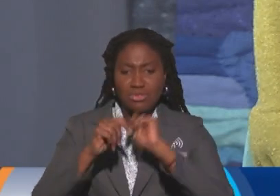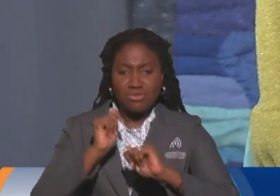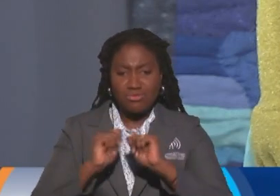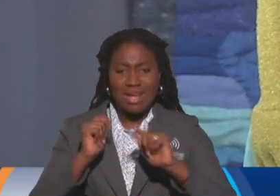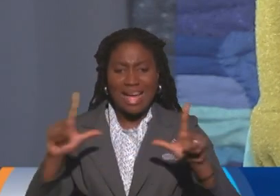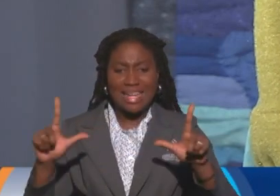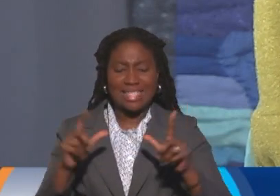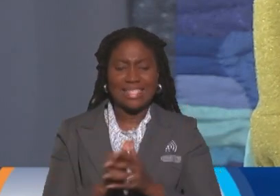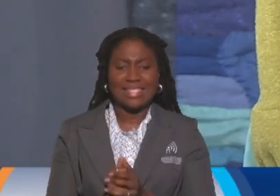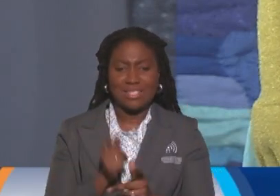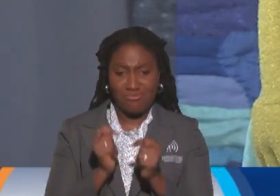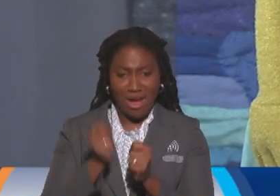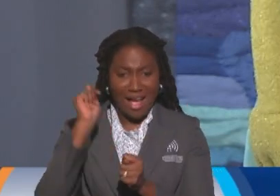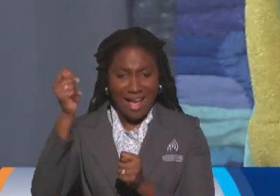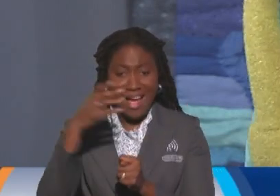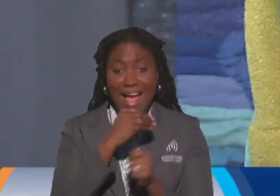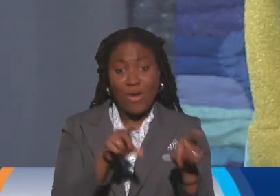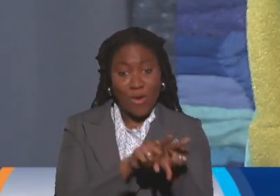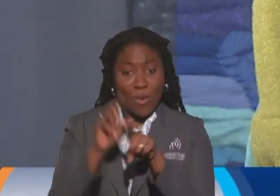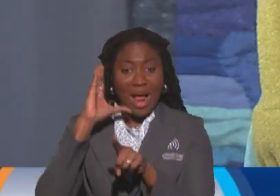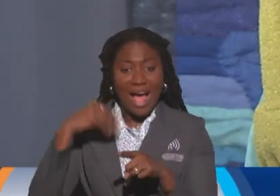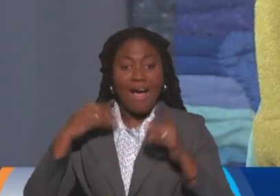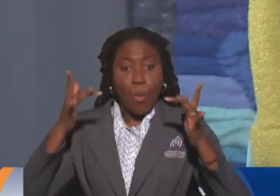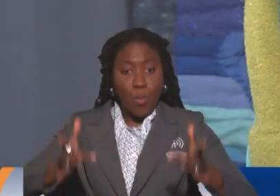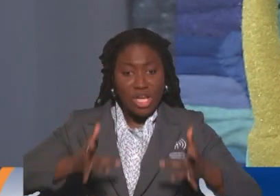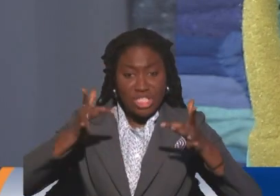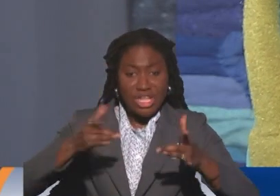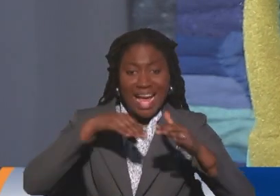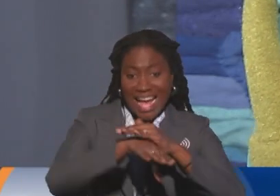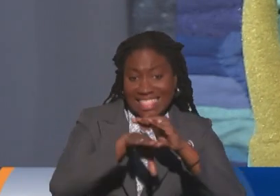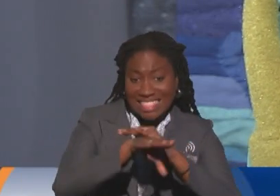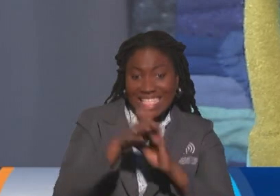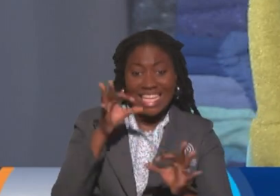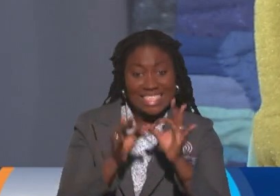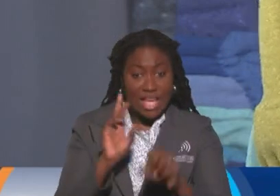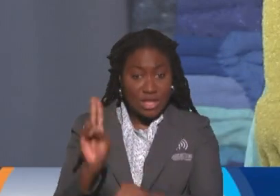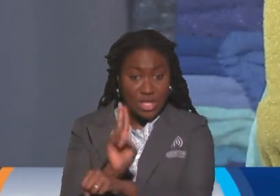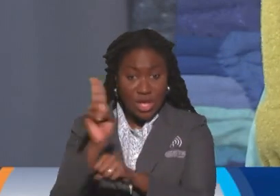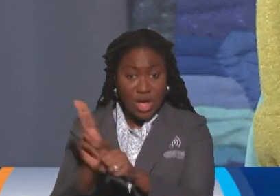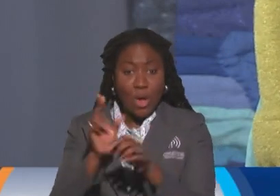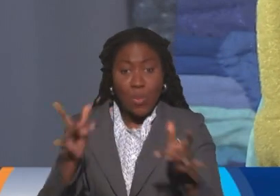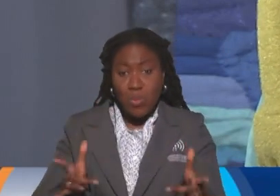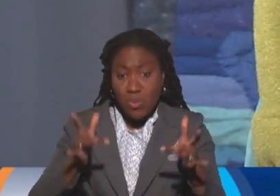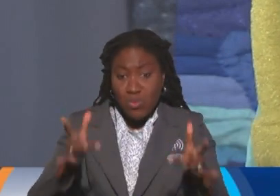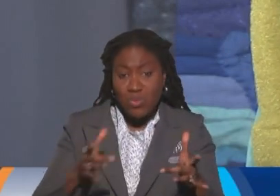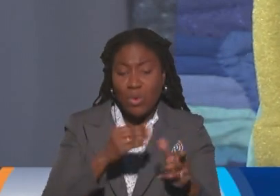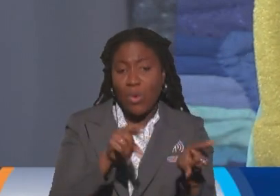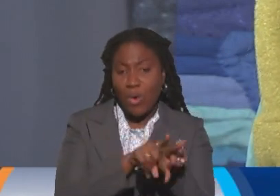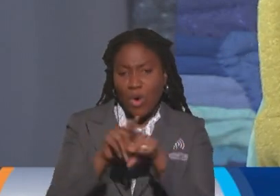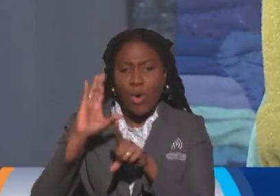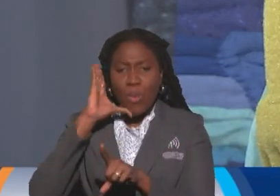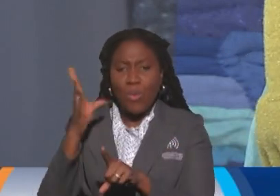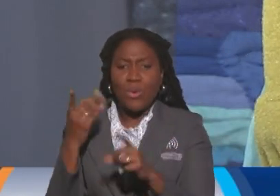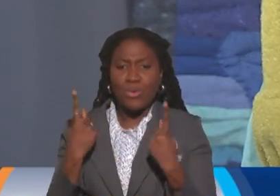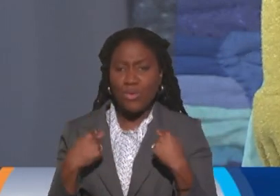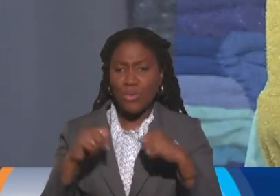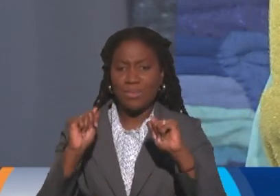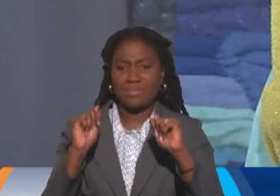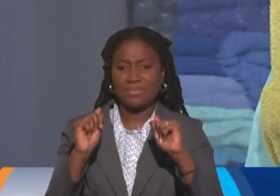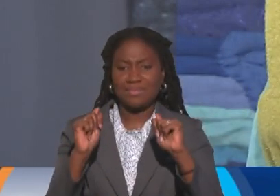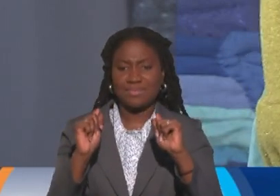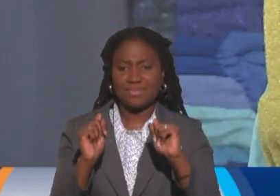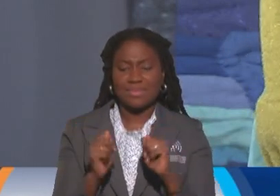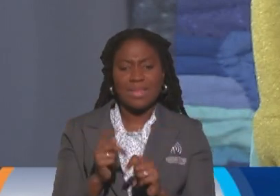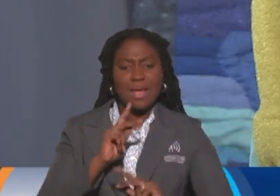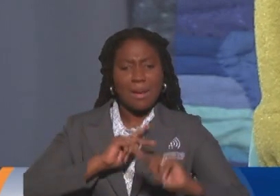Language. We're also going to be wheelchair accessible for the mobility impaired. We are going to be trying as much as possible to